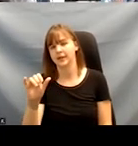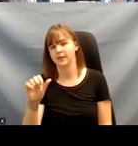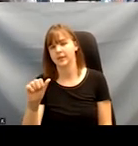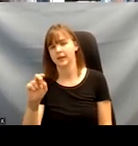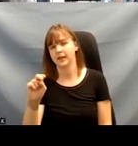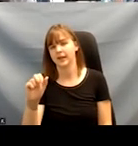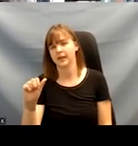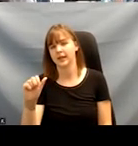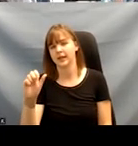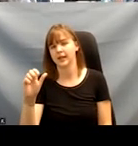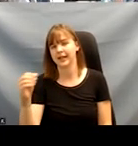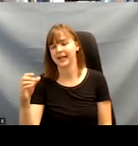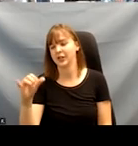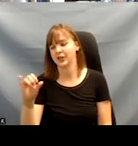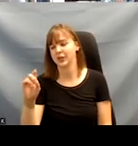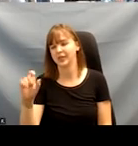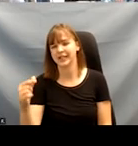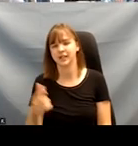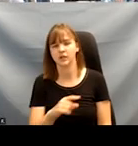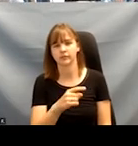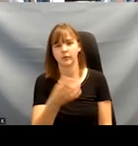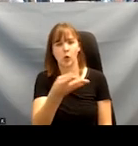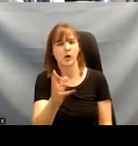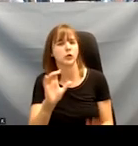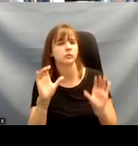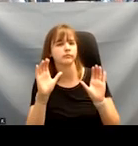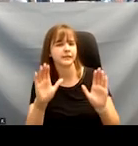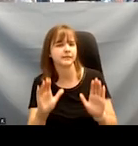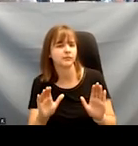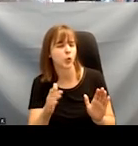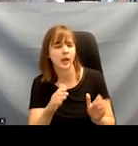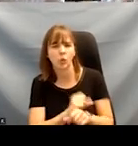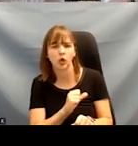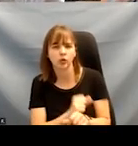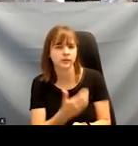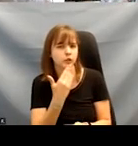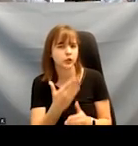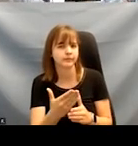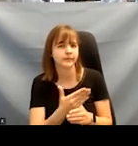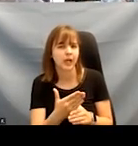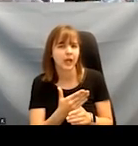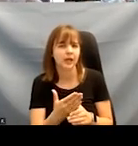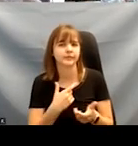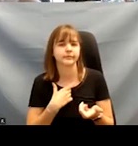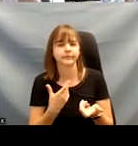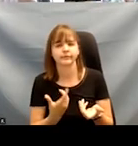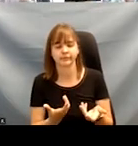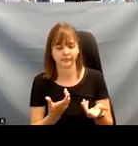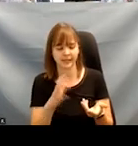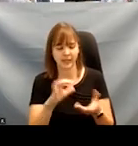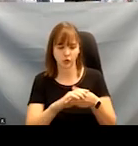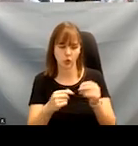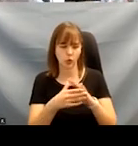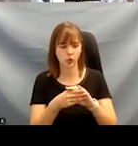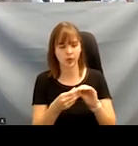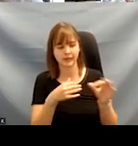Anna, and Yuting, you all did a fabulous job. We appreciate you sharing your inspiring stories with us, the challenges that